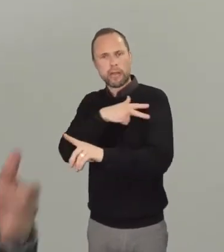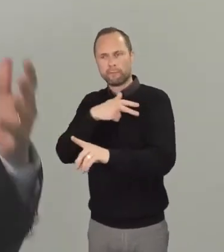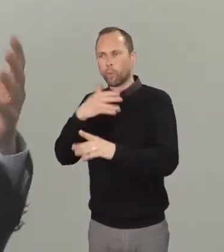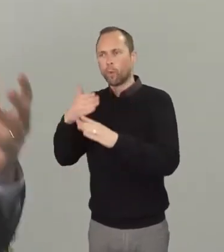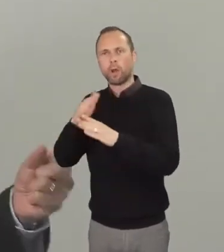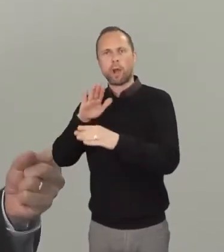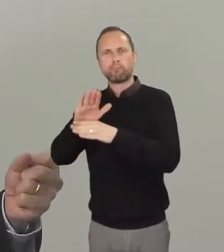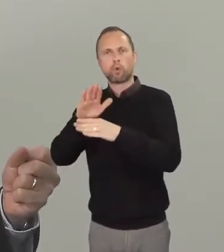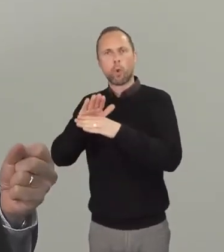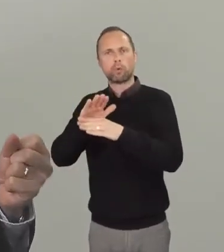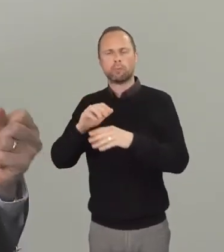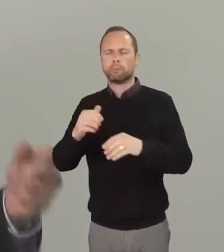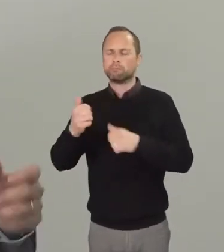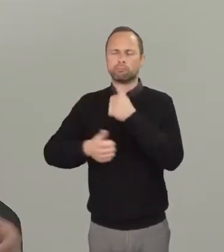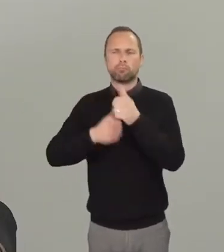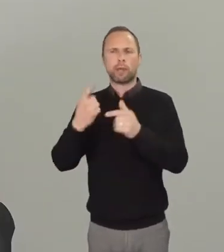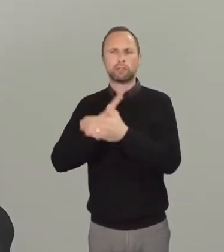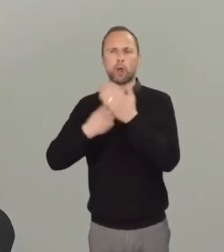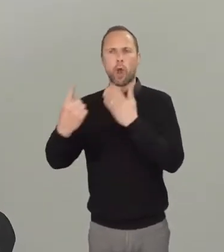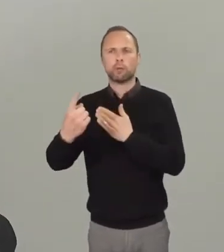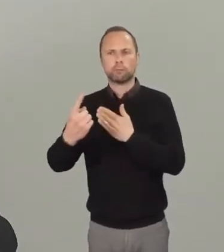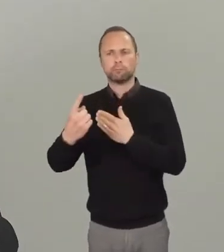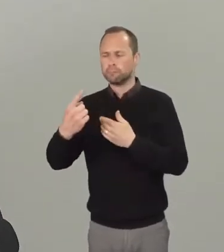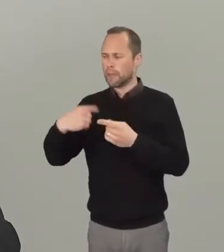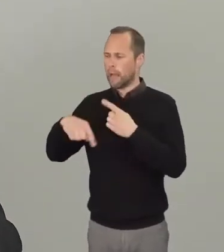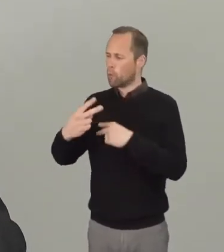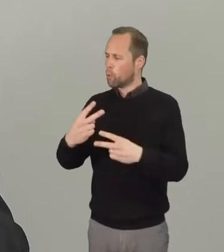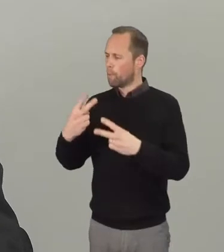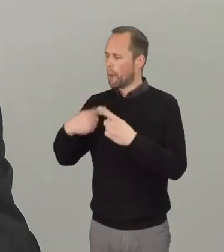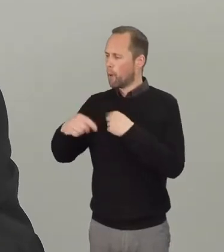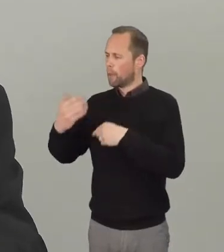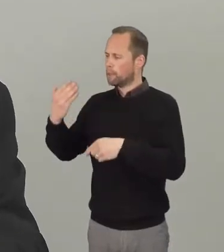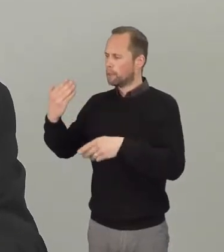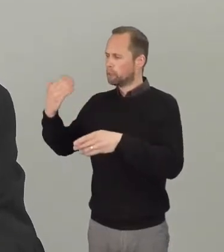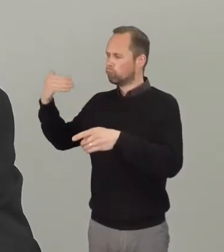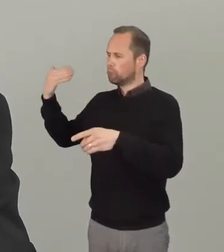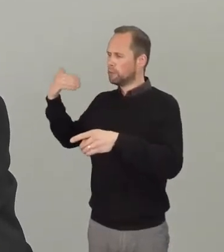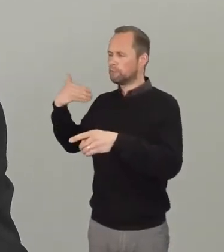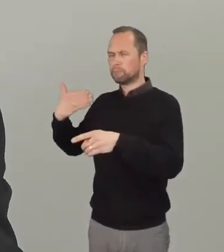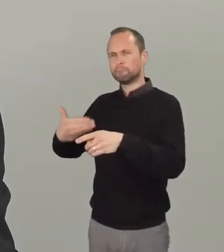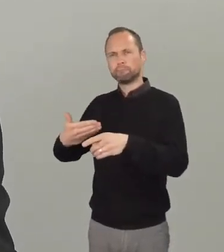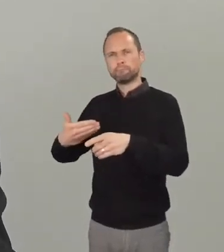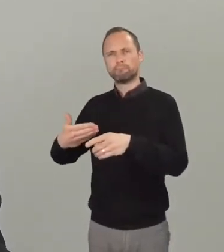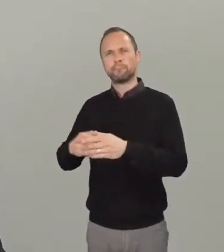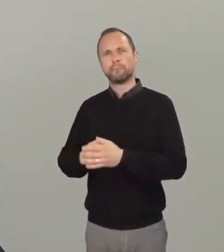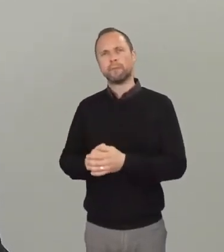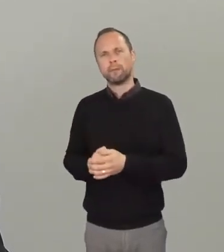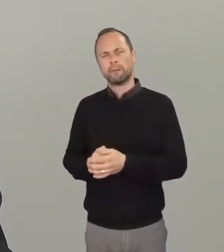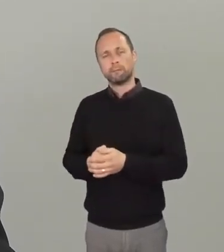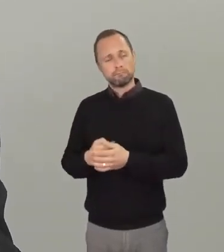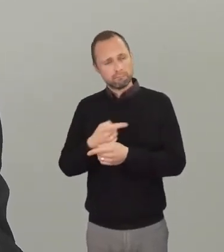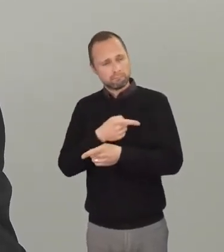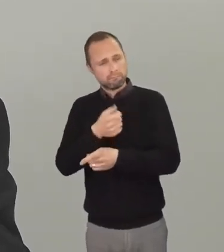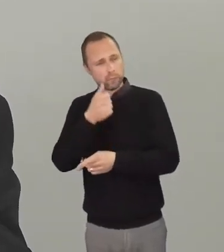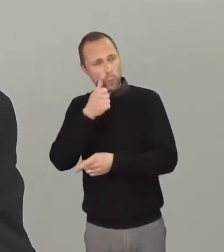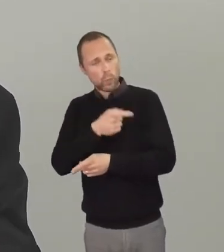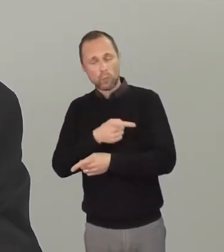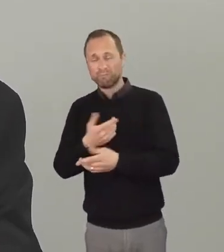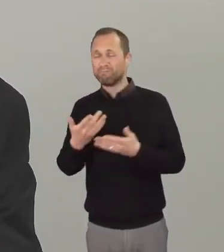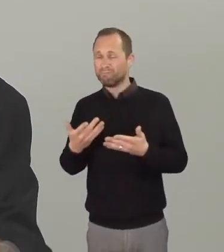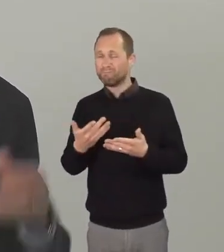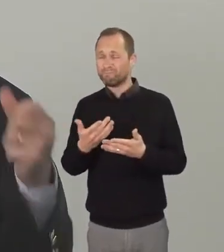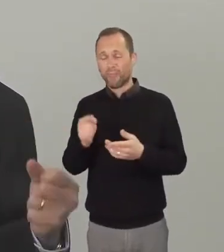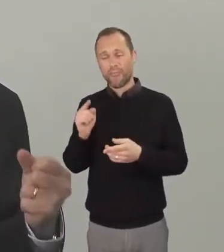overseas. Praise God for our history. As many of you know, that this is still an important